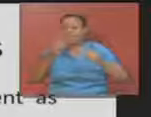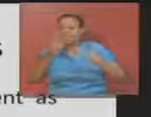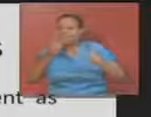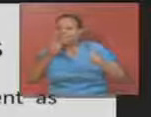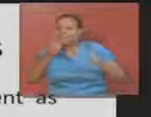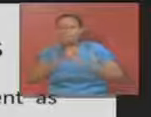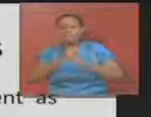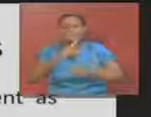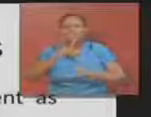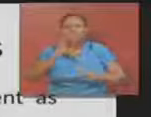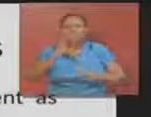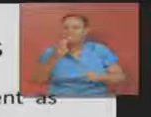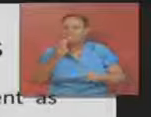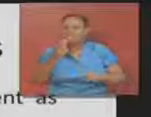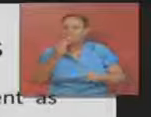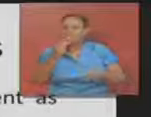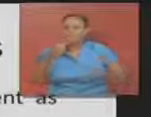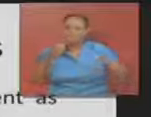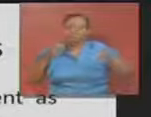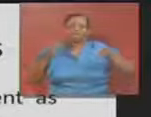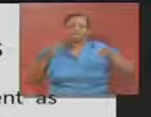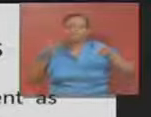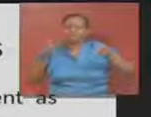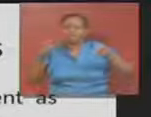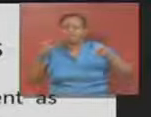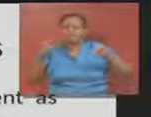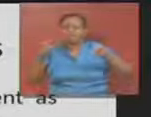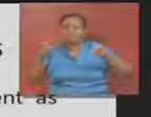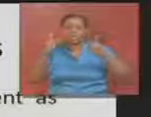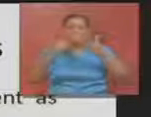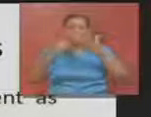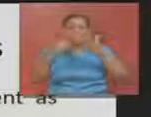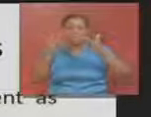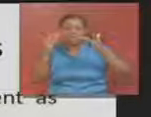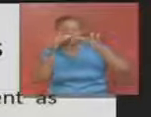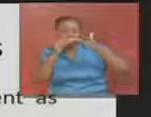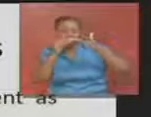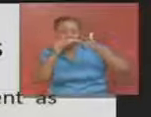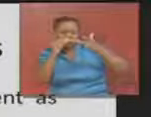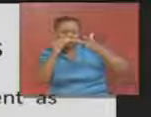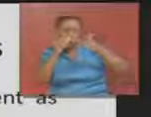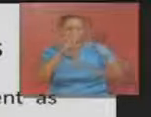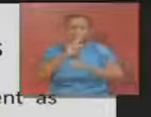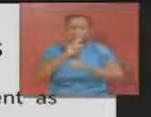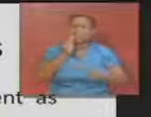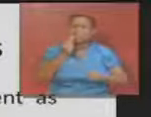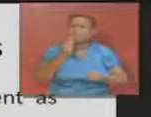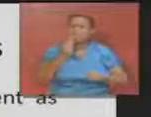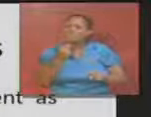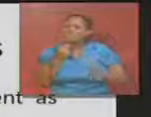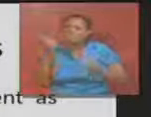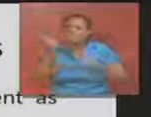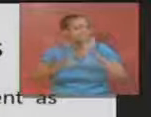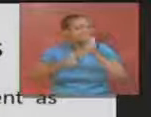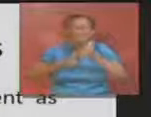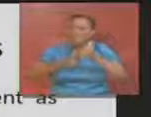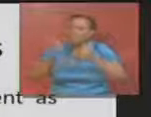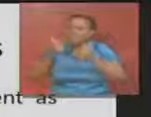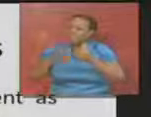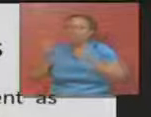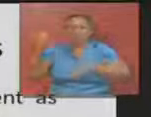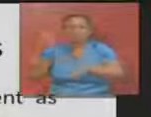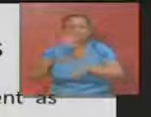is well controlled. Check your blood sugars as daily, as you have been told by your healthcare providers.